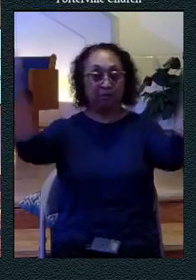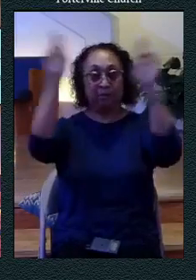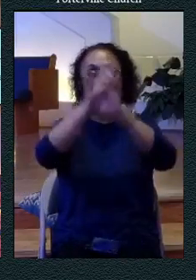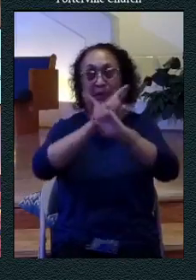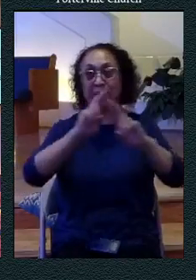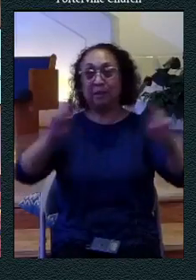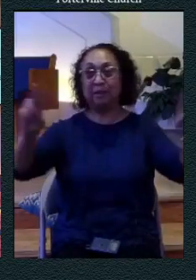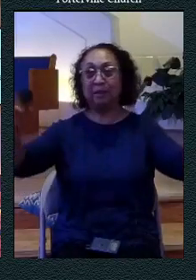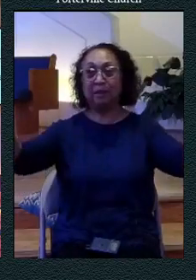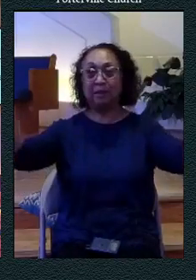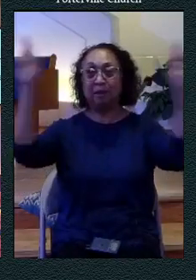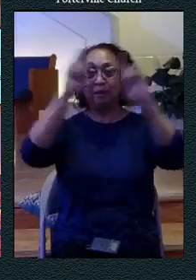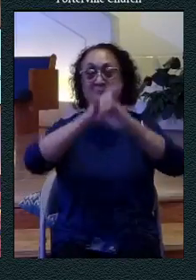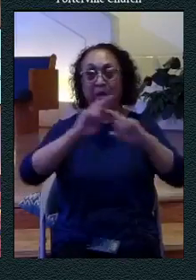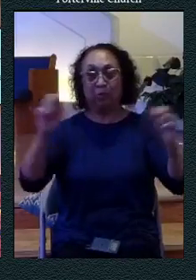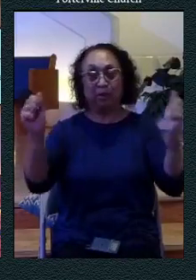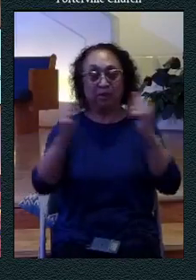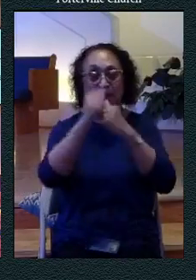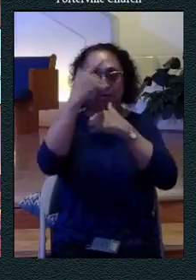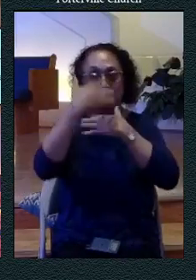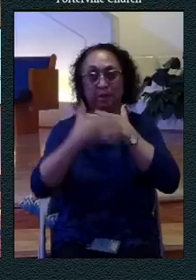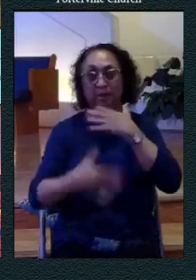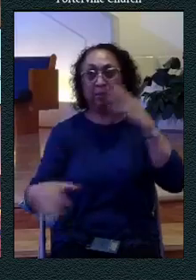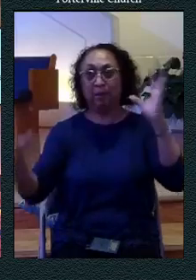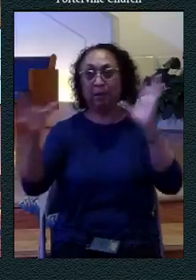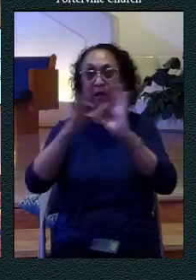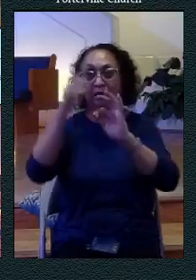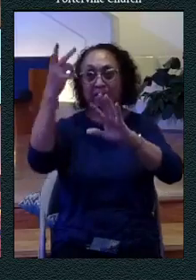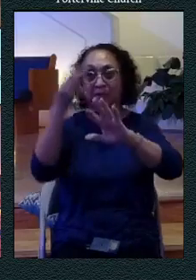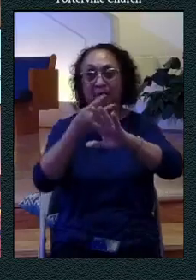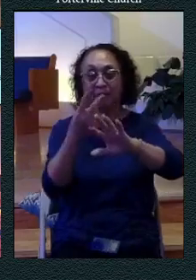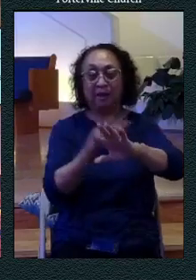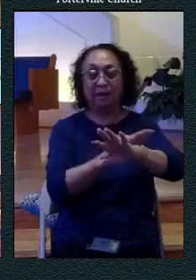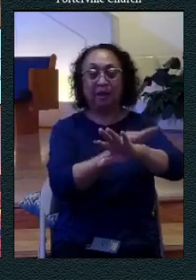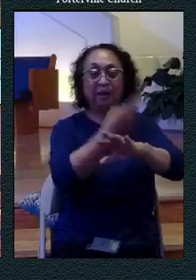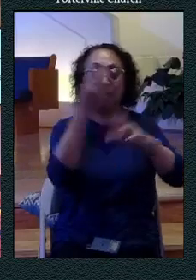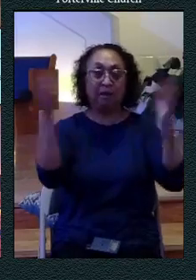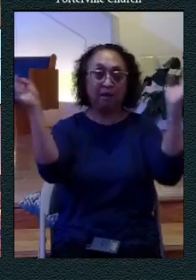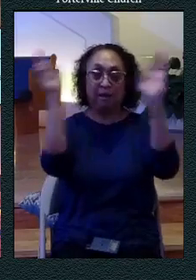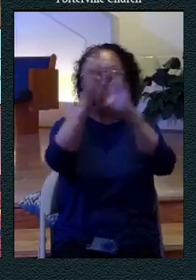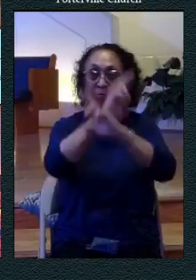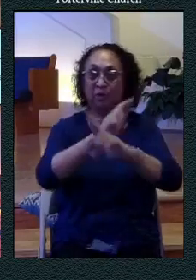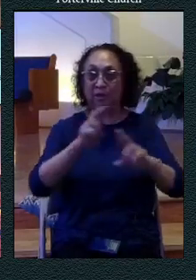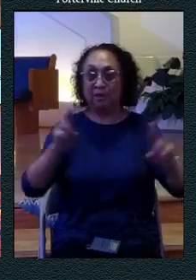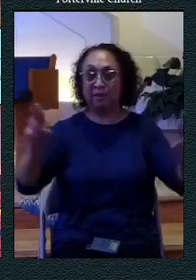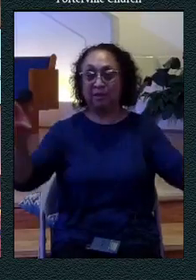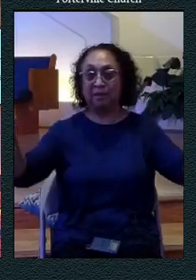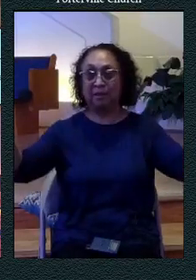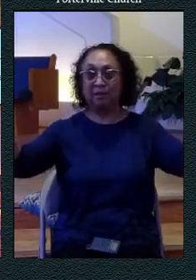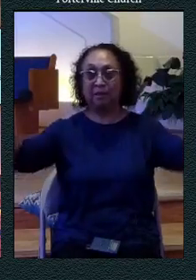Redeemed, redeemed, redeemed by the blood of the Lamb,